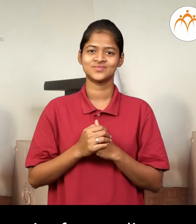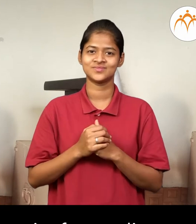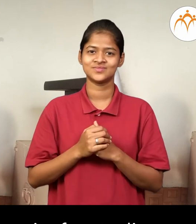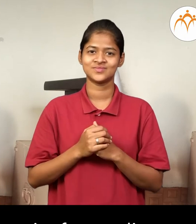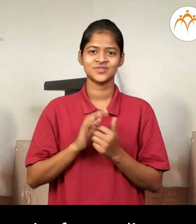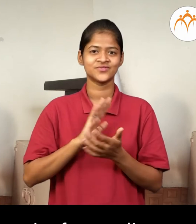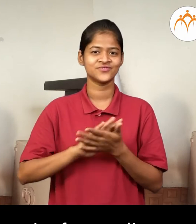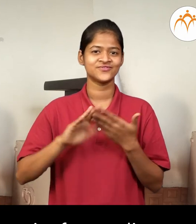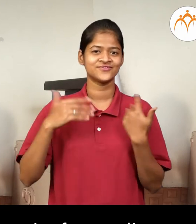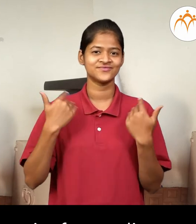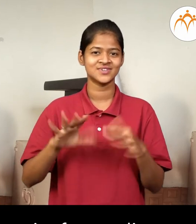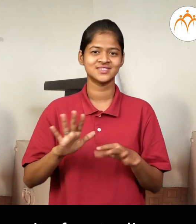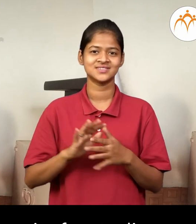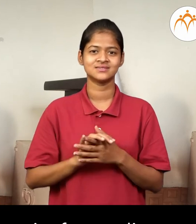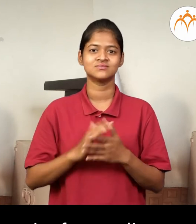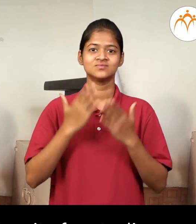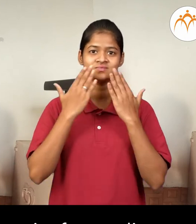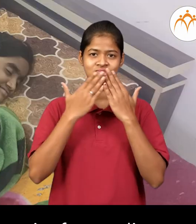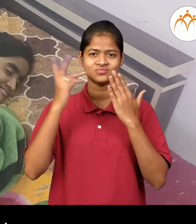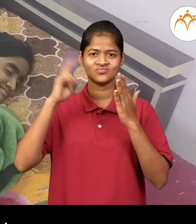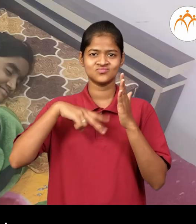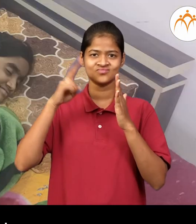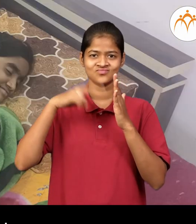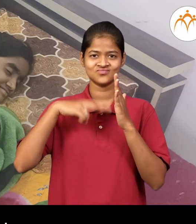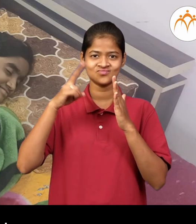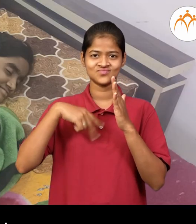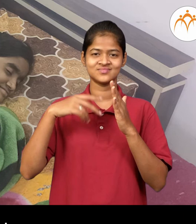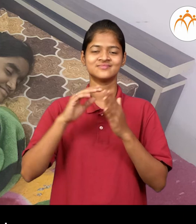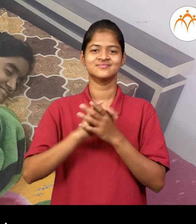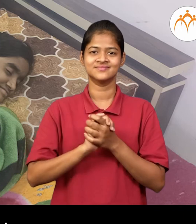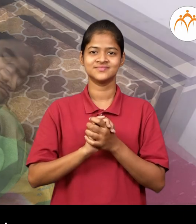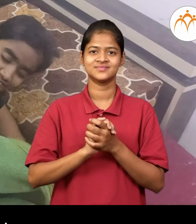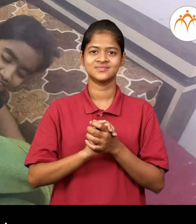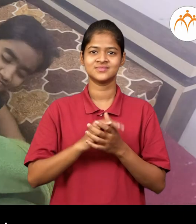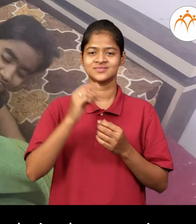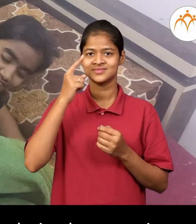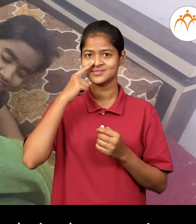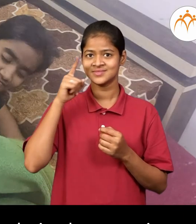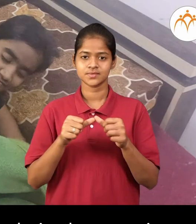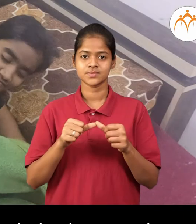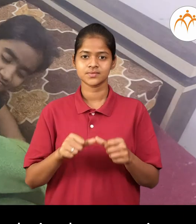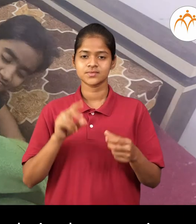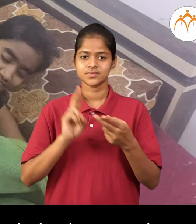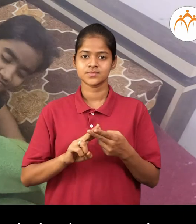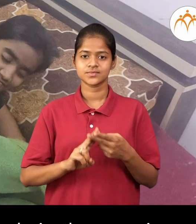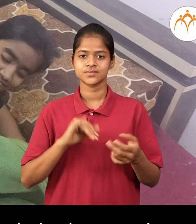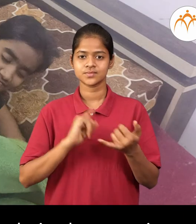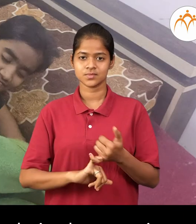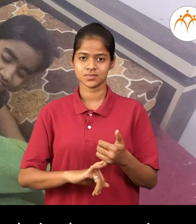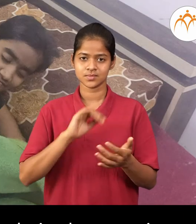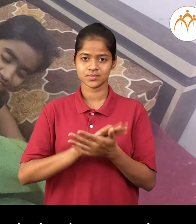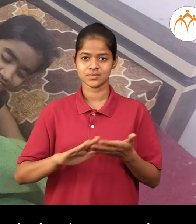sits for studies. This is Afshan. Afshan gets up at